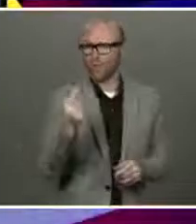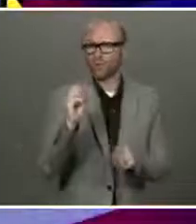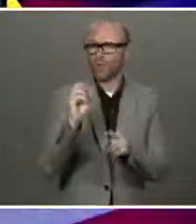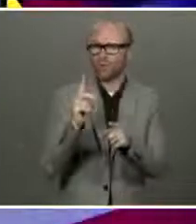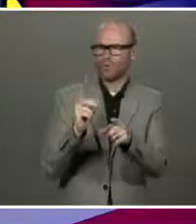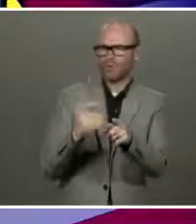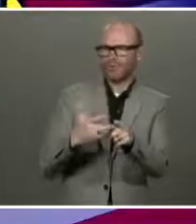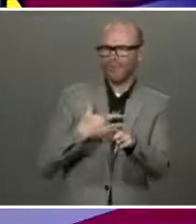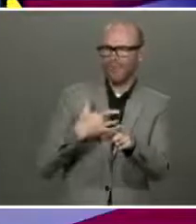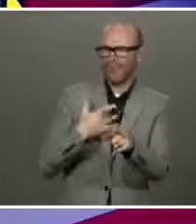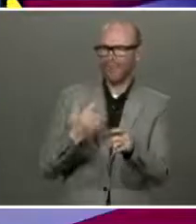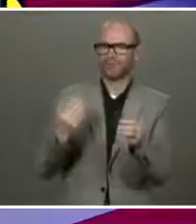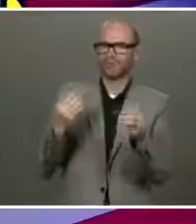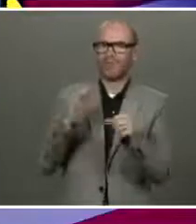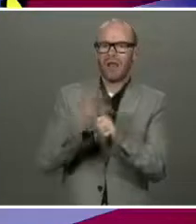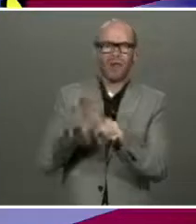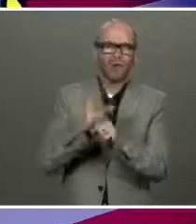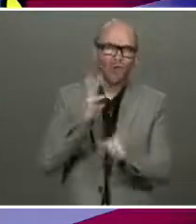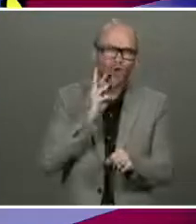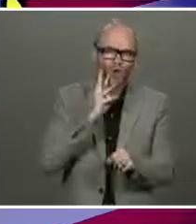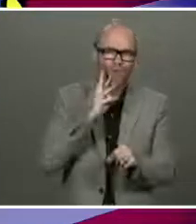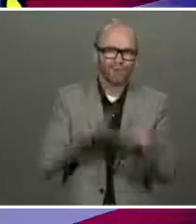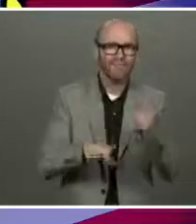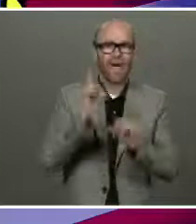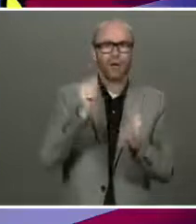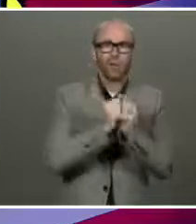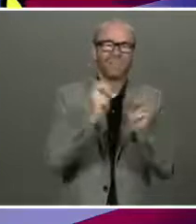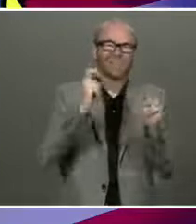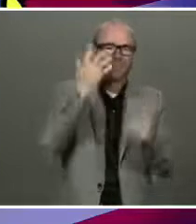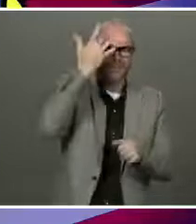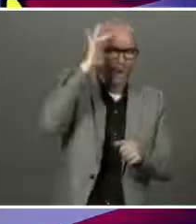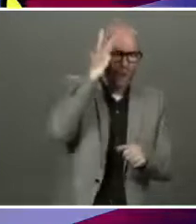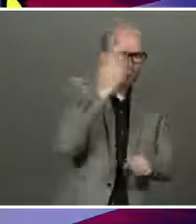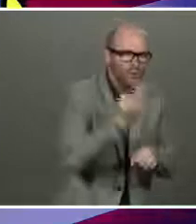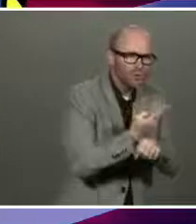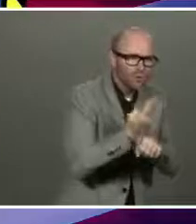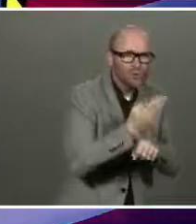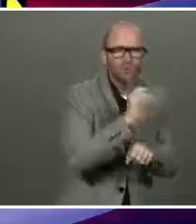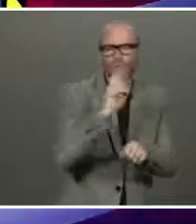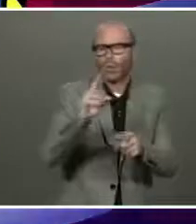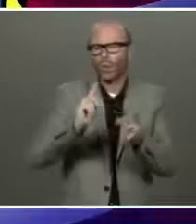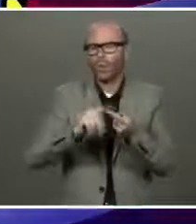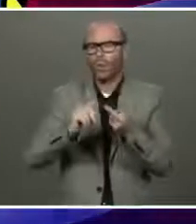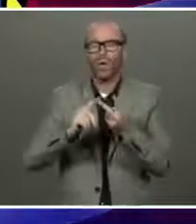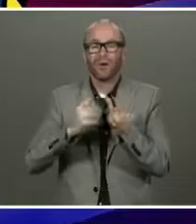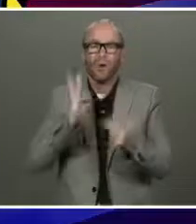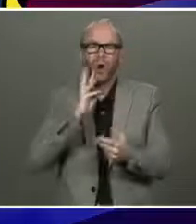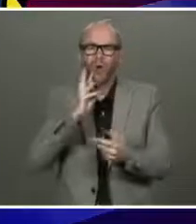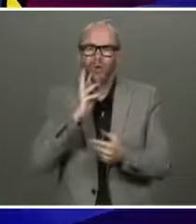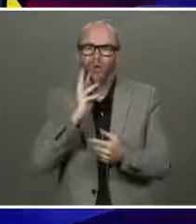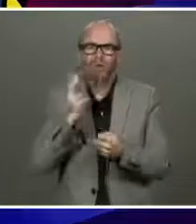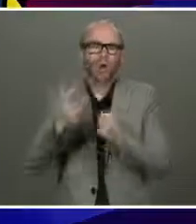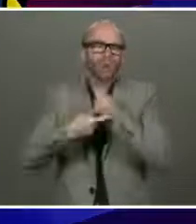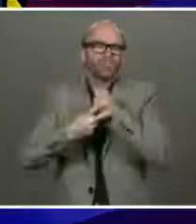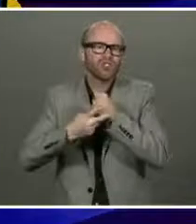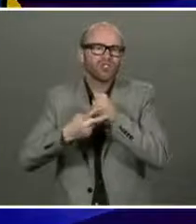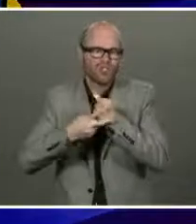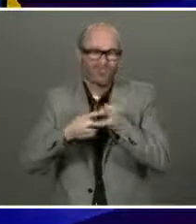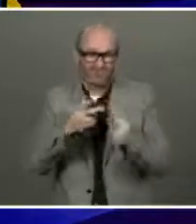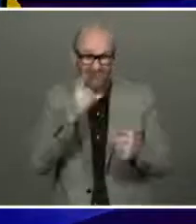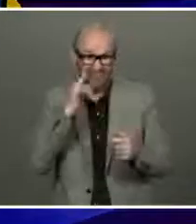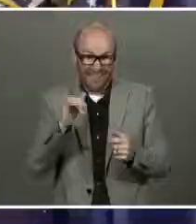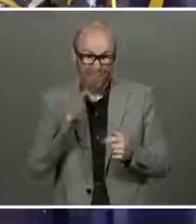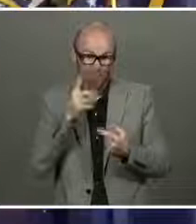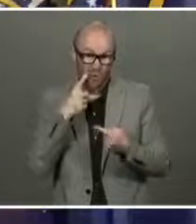in smarter use, conservation, to keep this area on the same trajectory for that growth? It's a